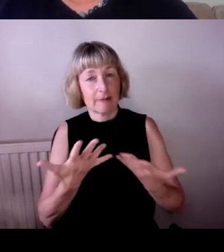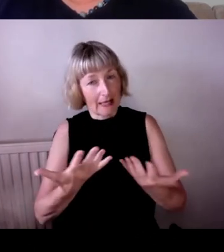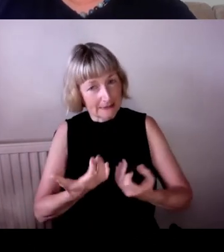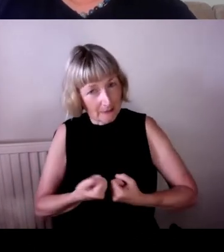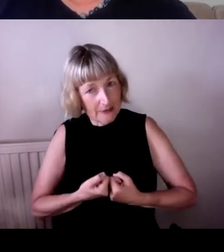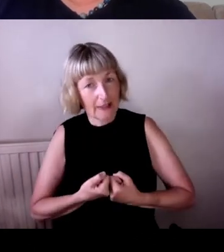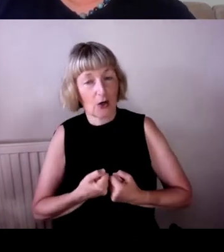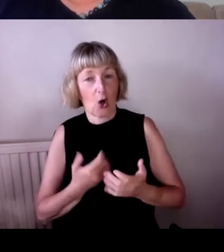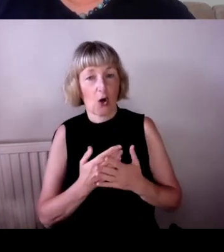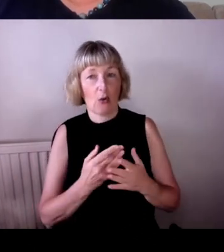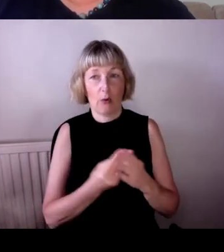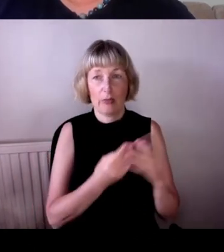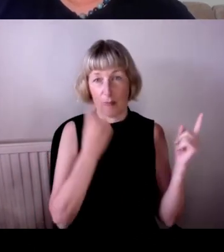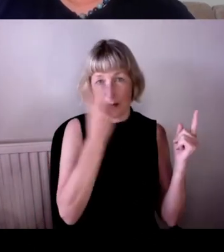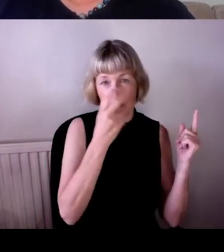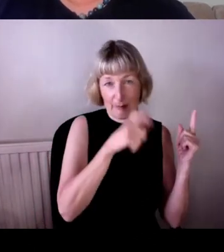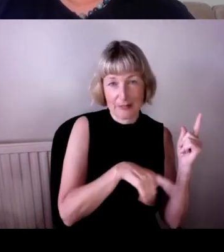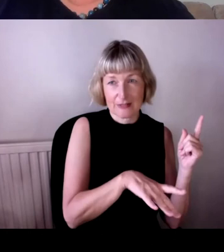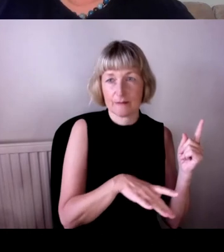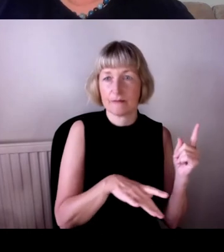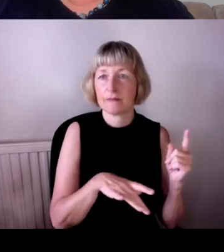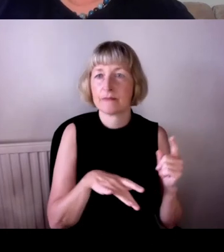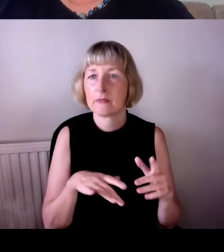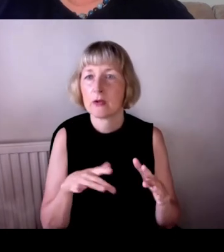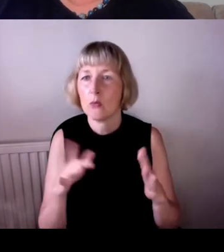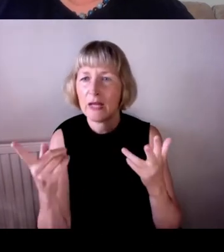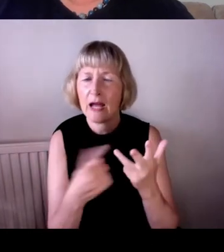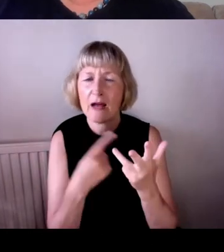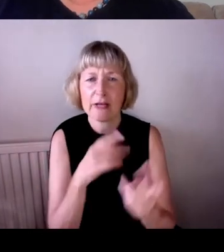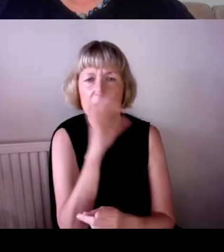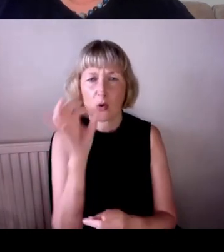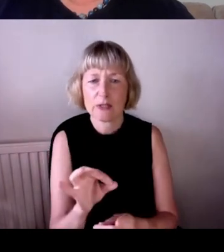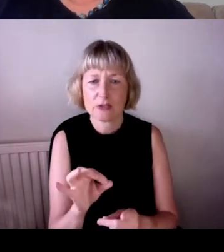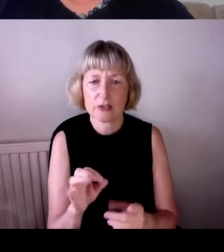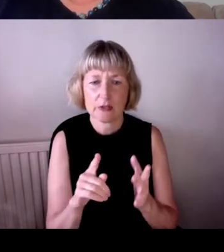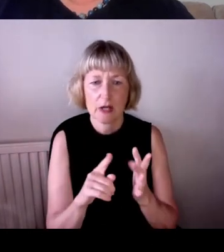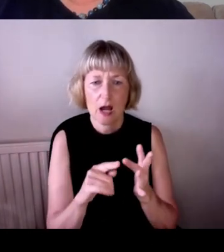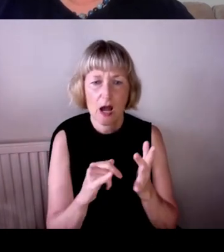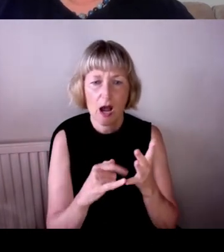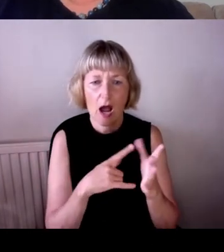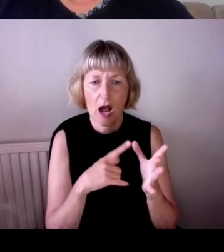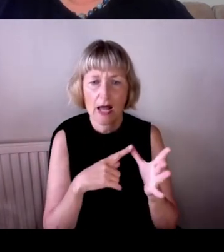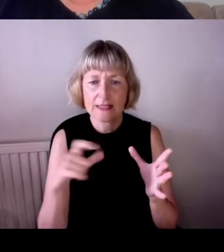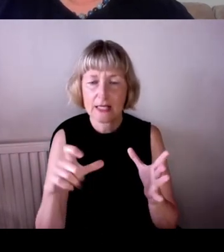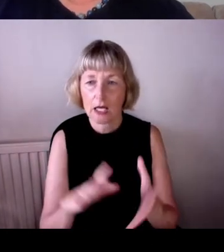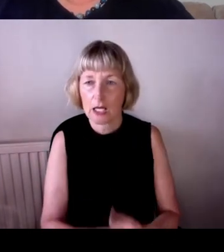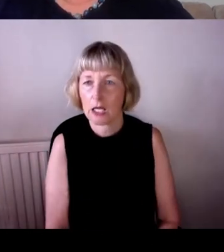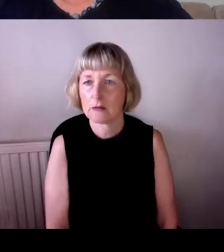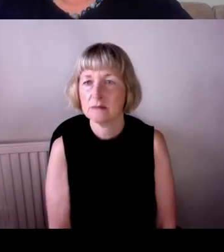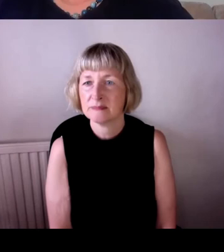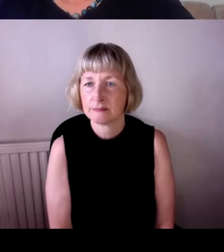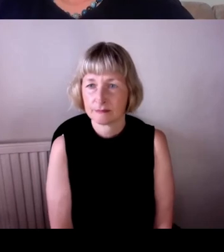And talking of in the chat, that we have a question from Isaac. I don't know if you want to ask it, Isaac, or you can point to me and